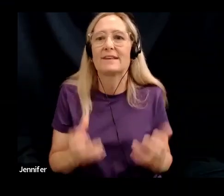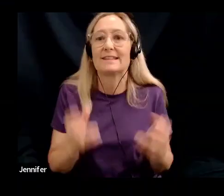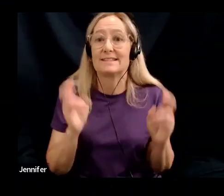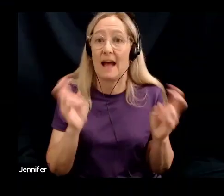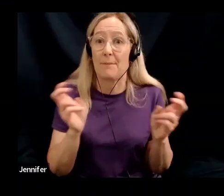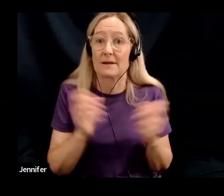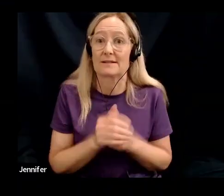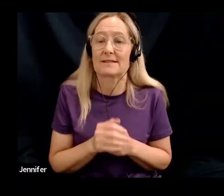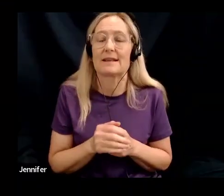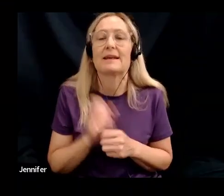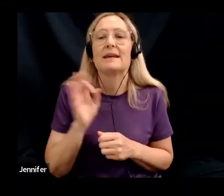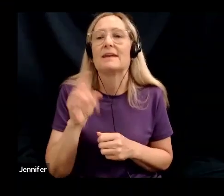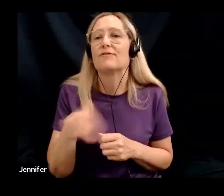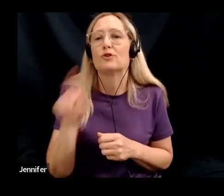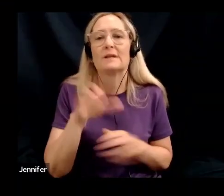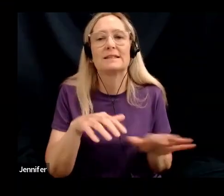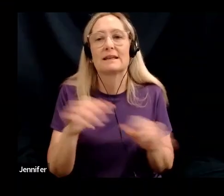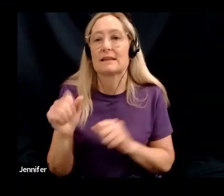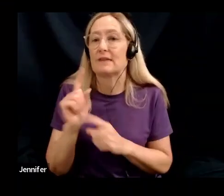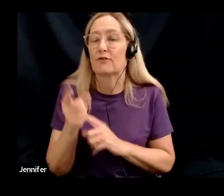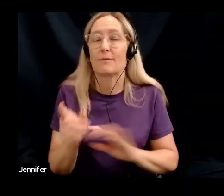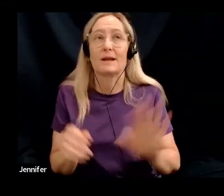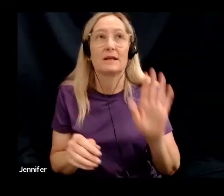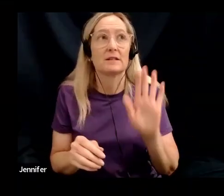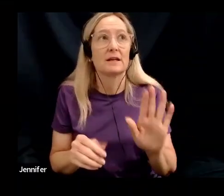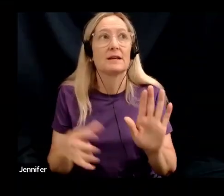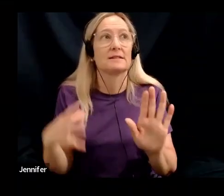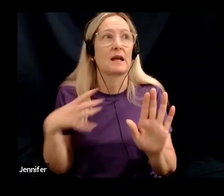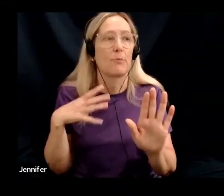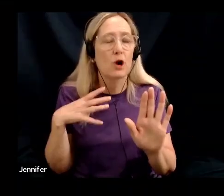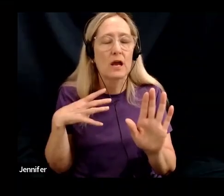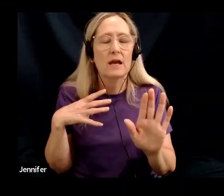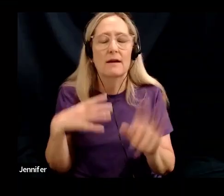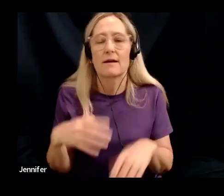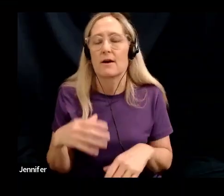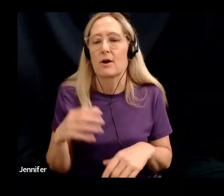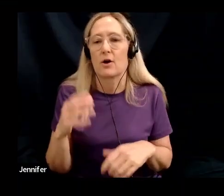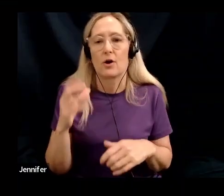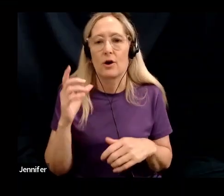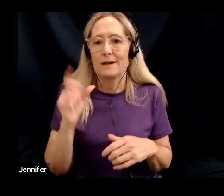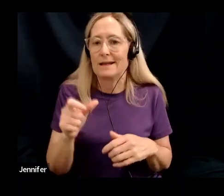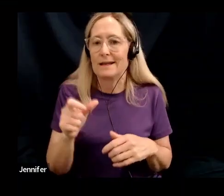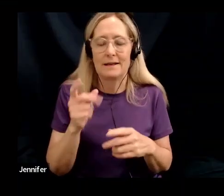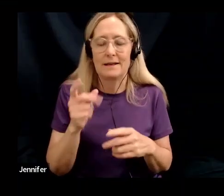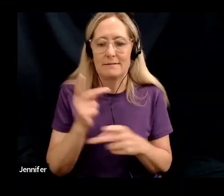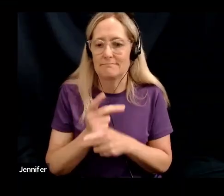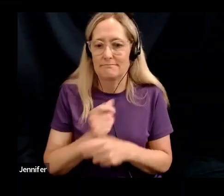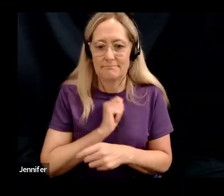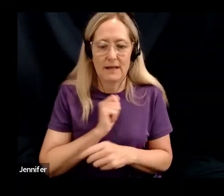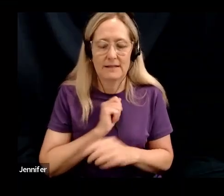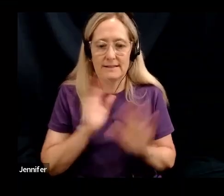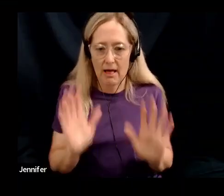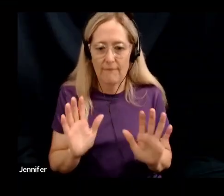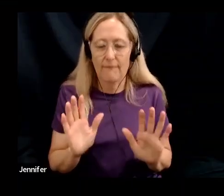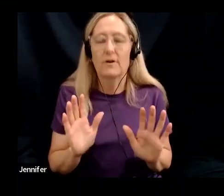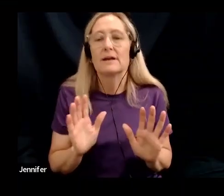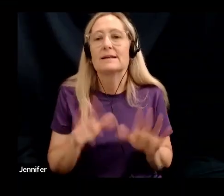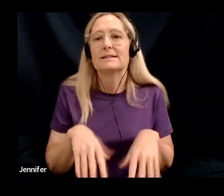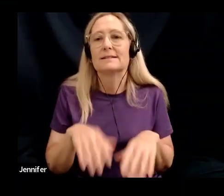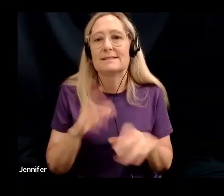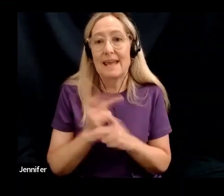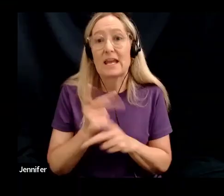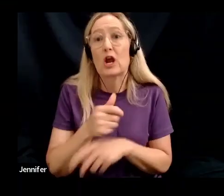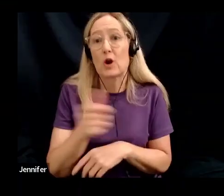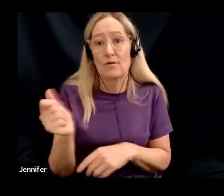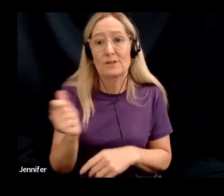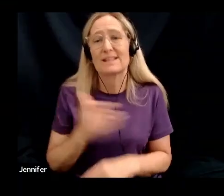if you need to step away, if you need to, seek care or support yourself, please take care of